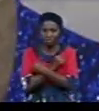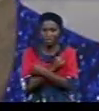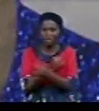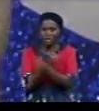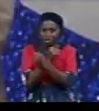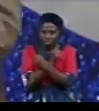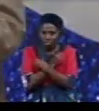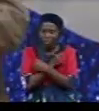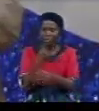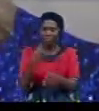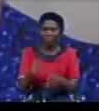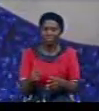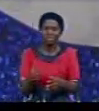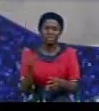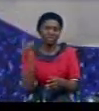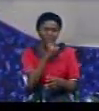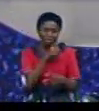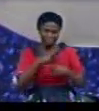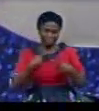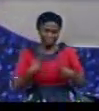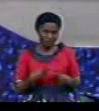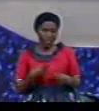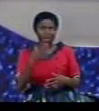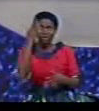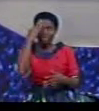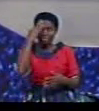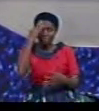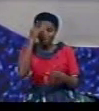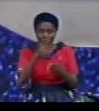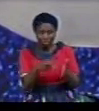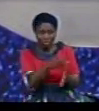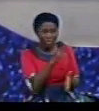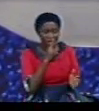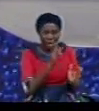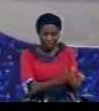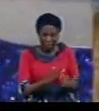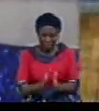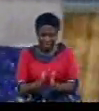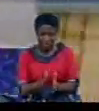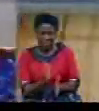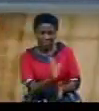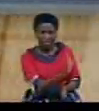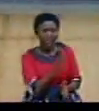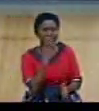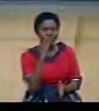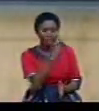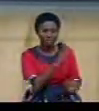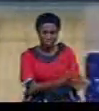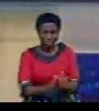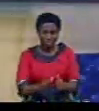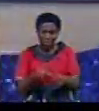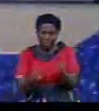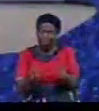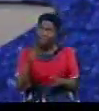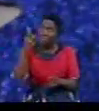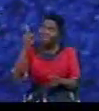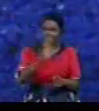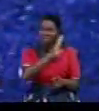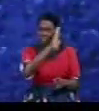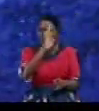knew their conspiracies but he never feared them and a new Heroes a new